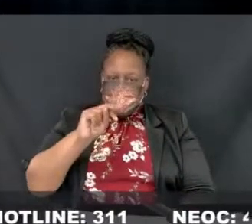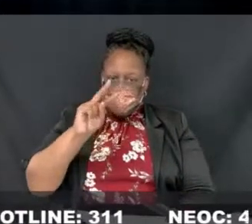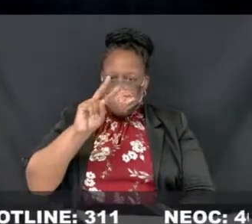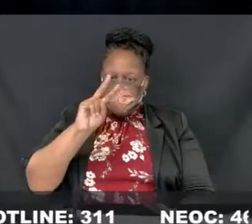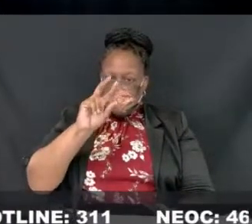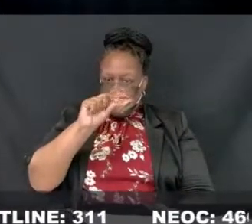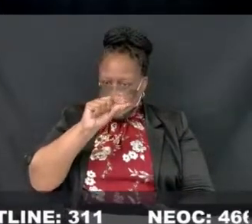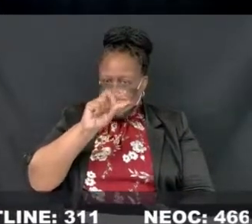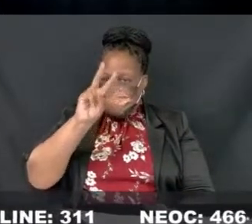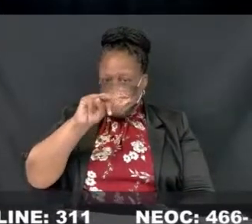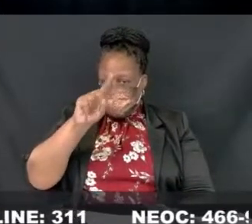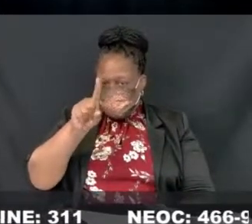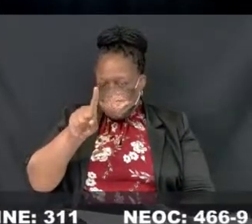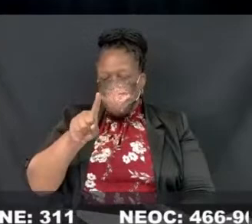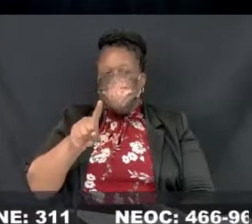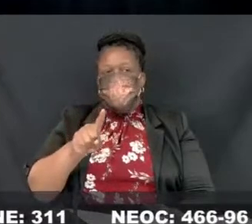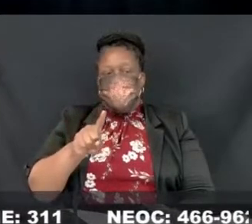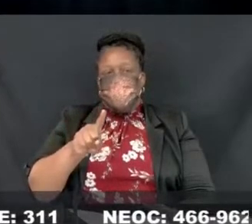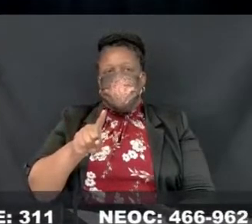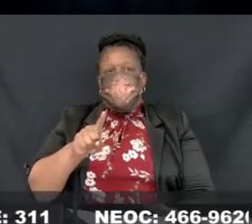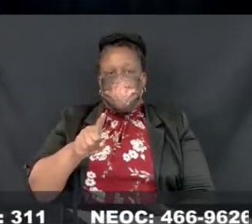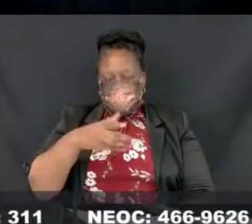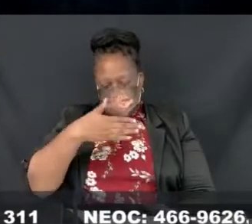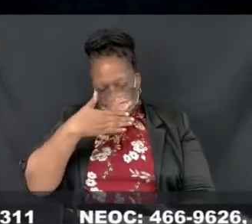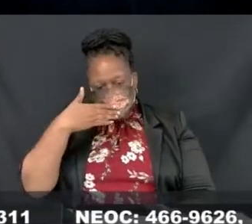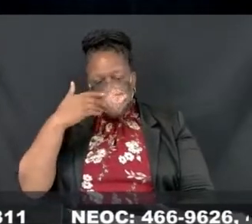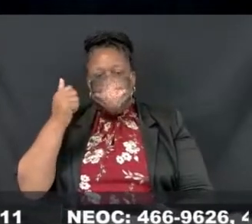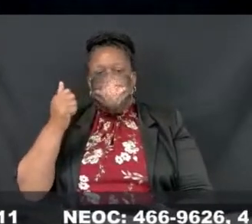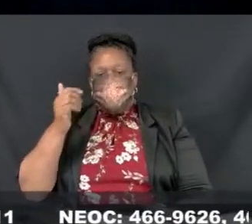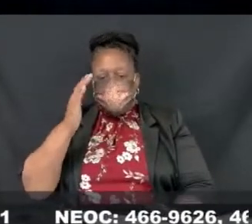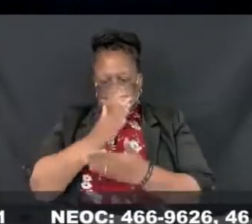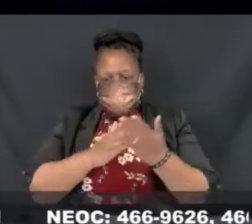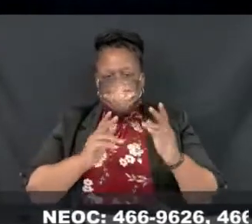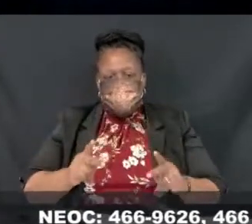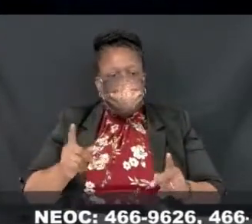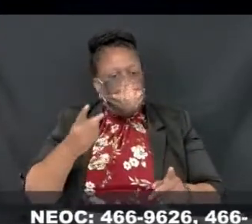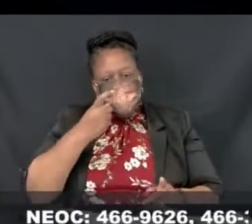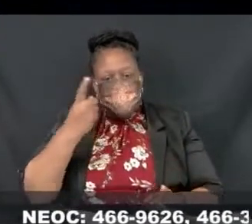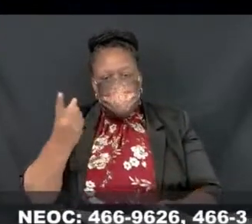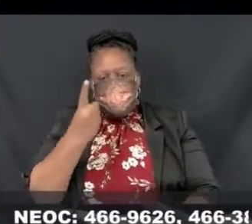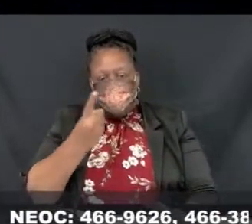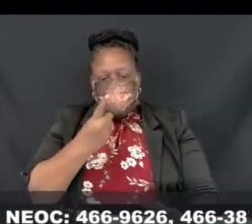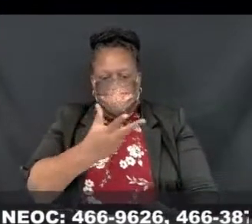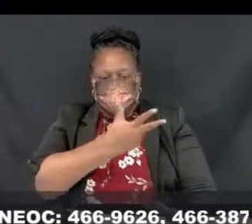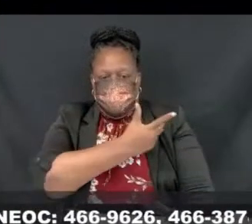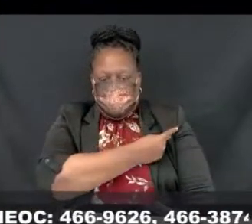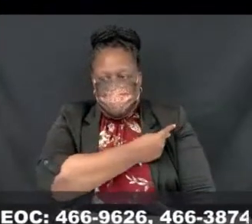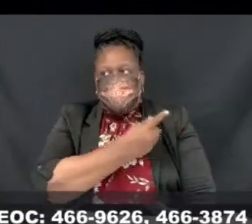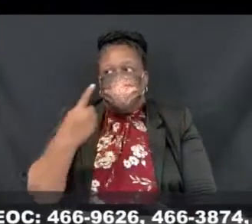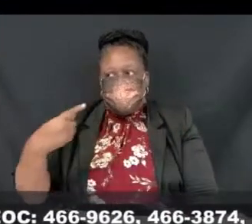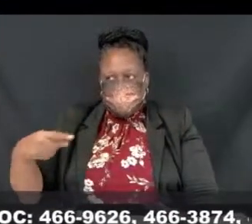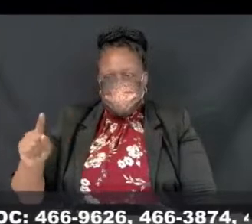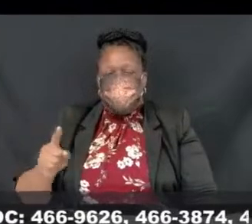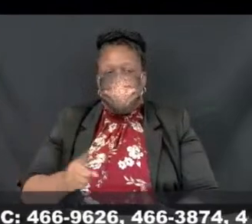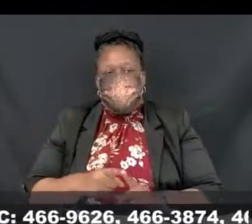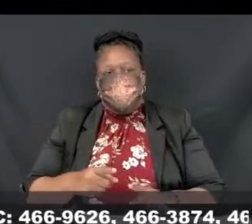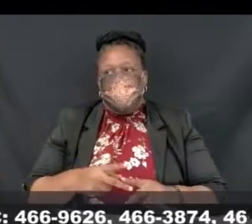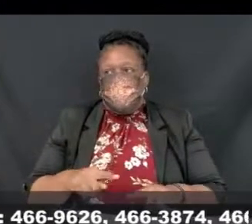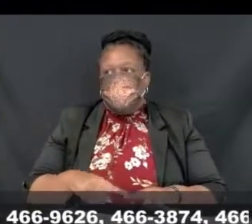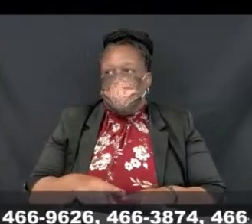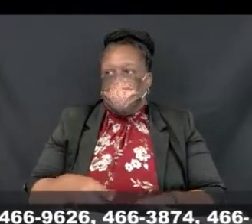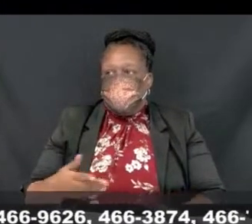you remember something that we facilitated that brought attention to the country? We facilitated the below